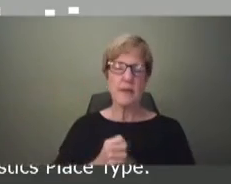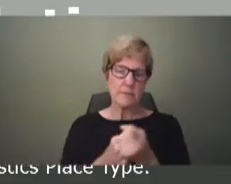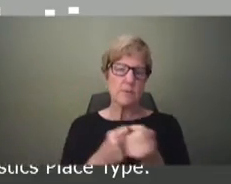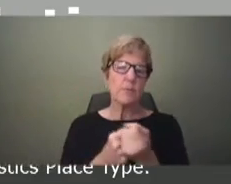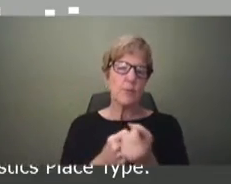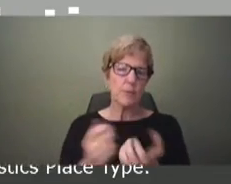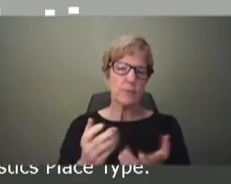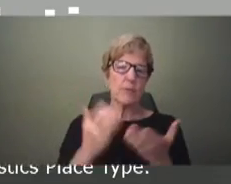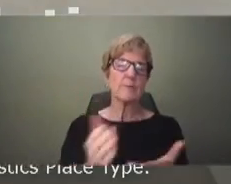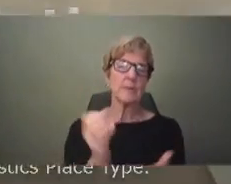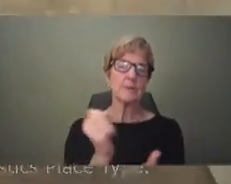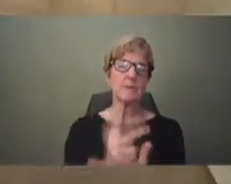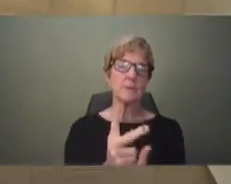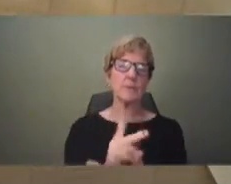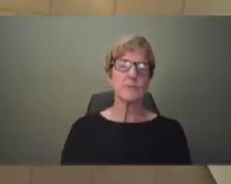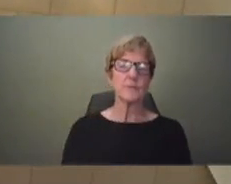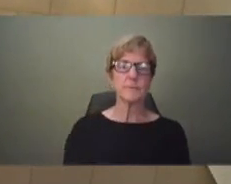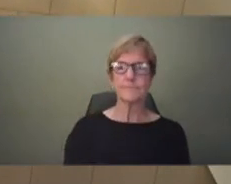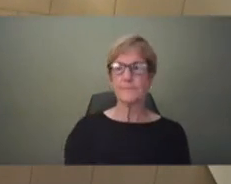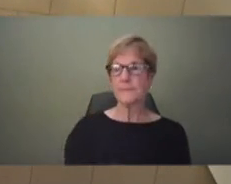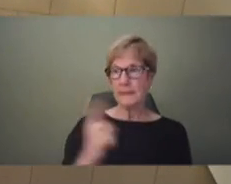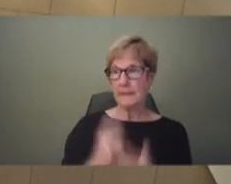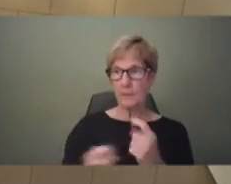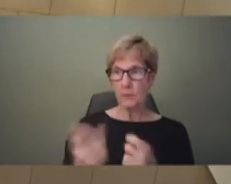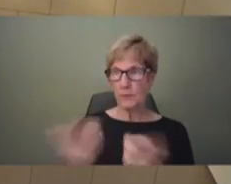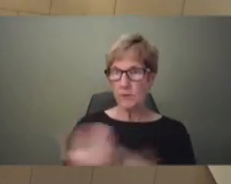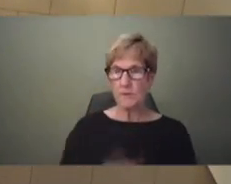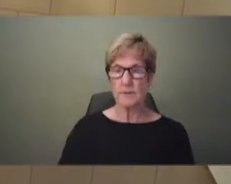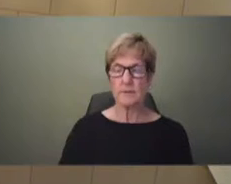approval this petition we'll be happy to take any questions you may